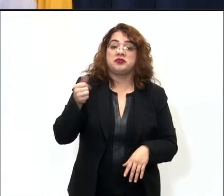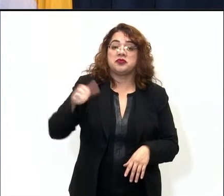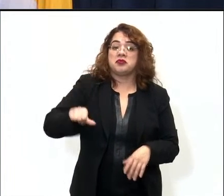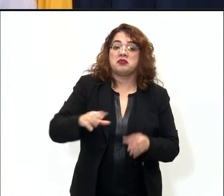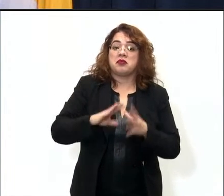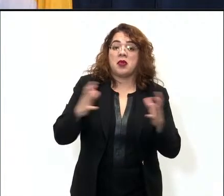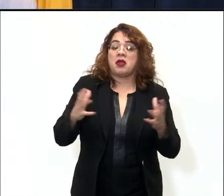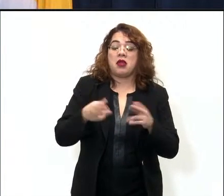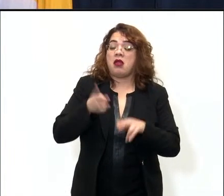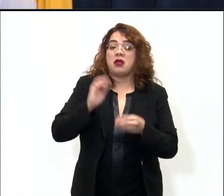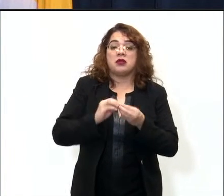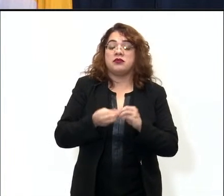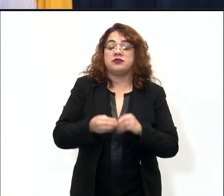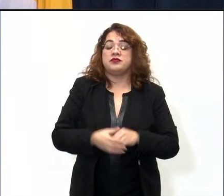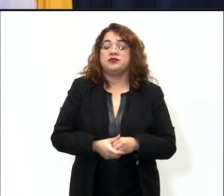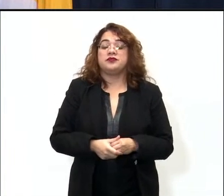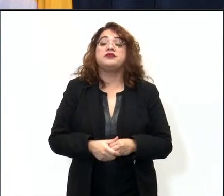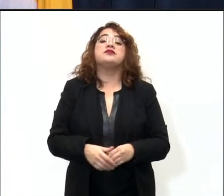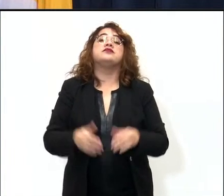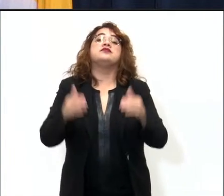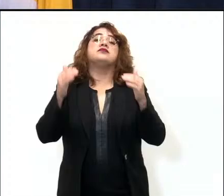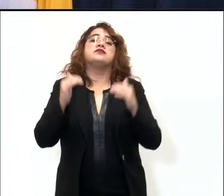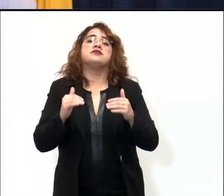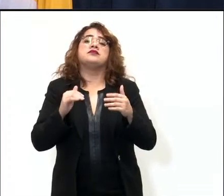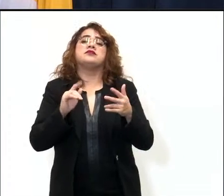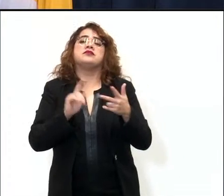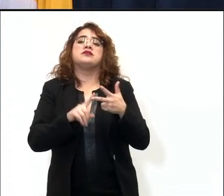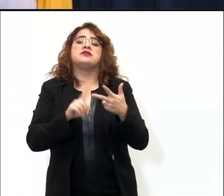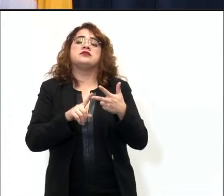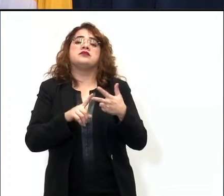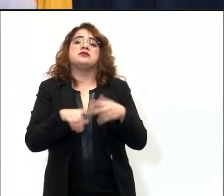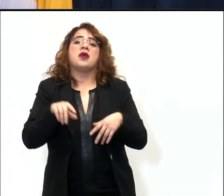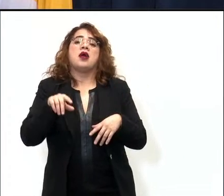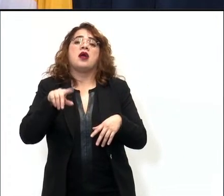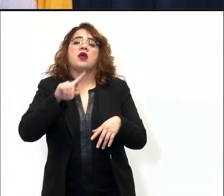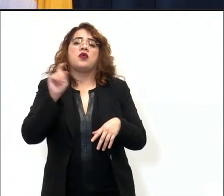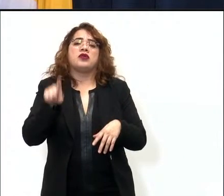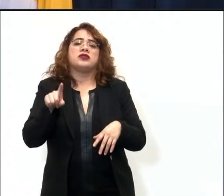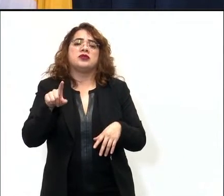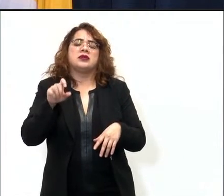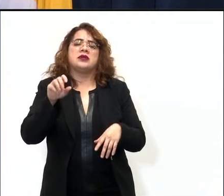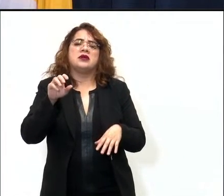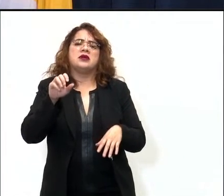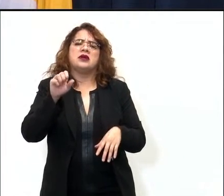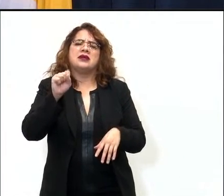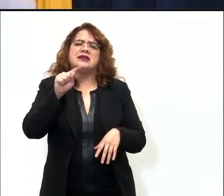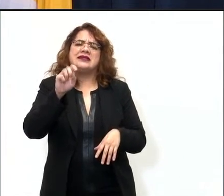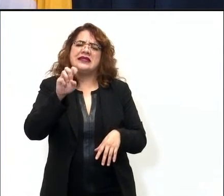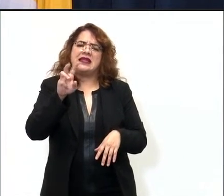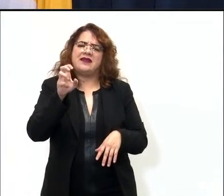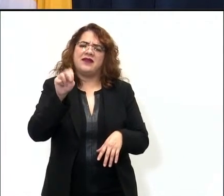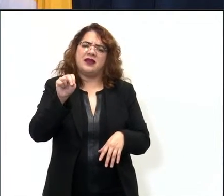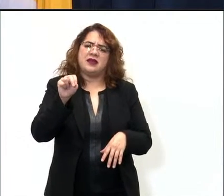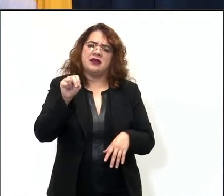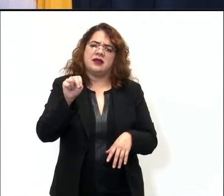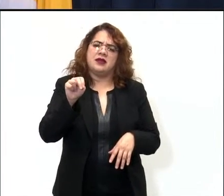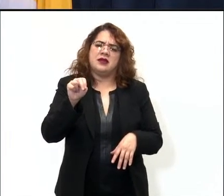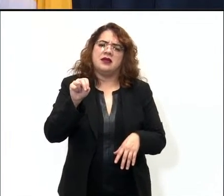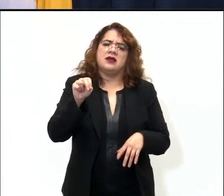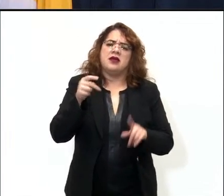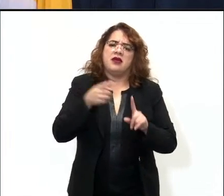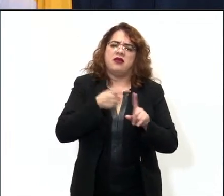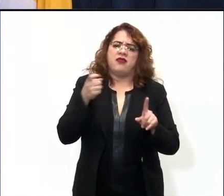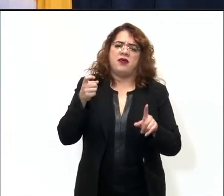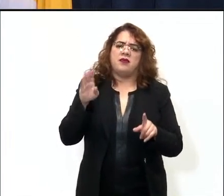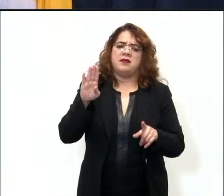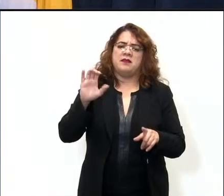All right, next question is similar in nature, but for the mayor. This comes from Stephen at the Beachcomber.